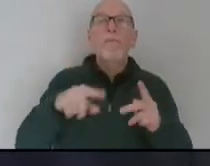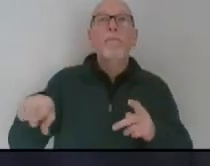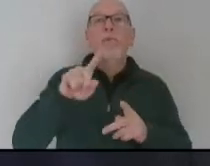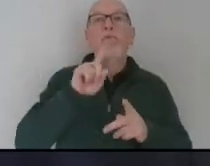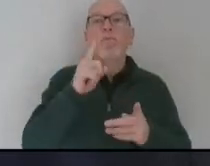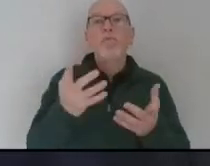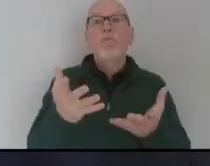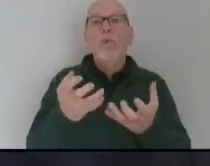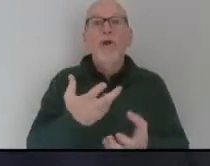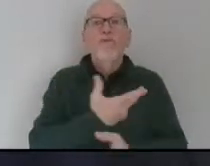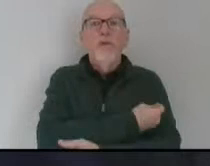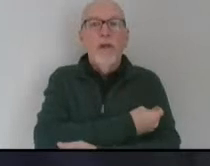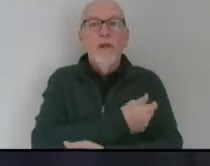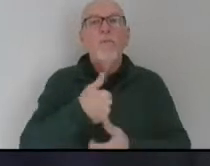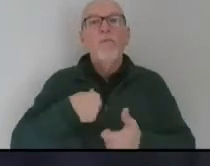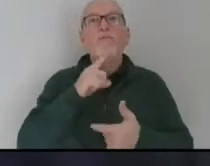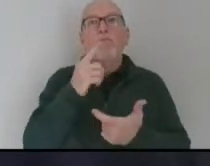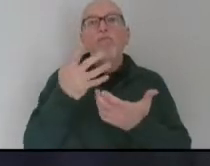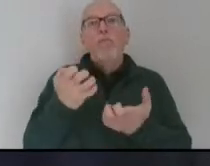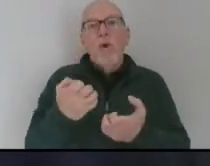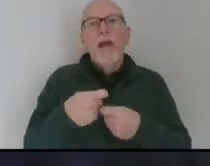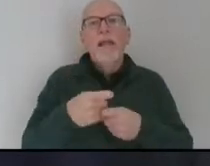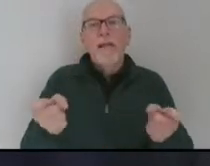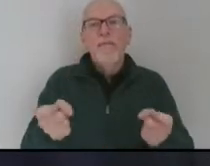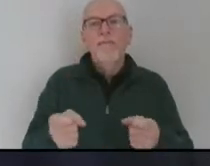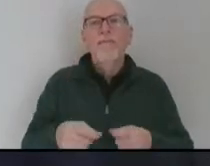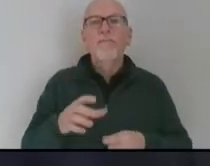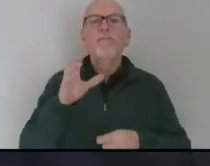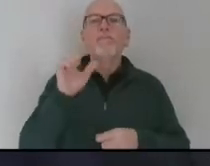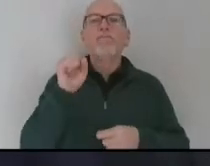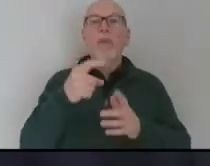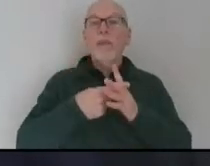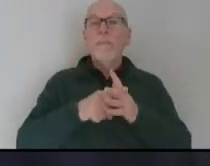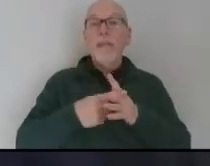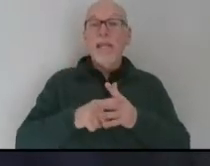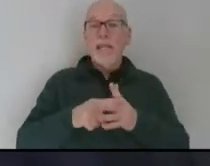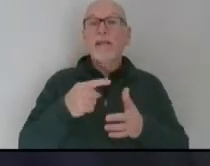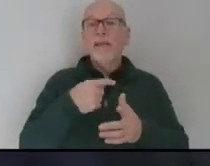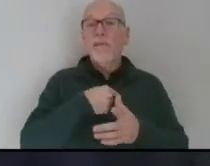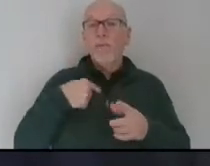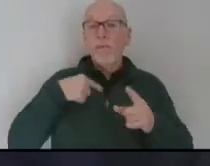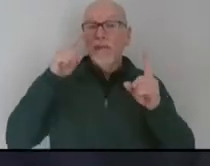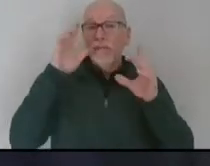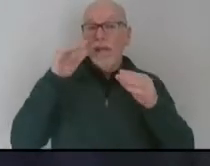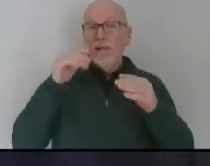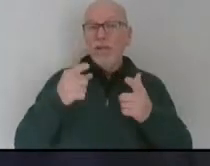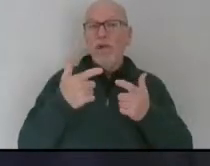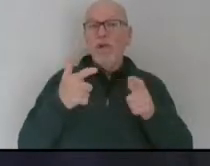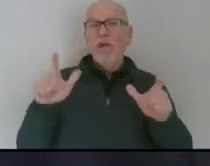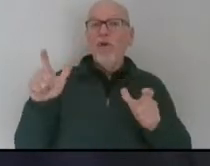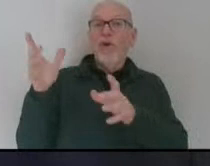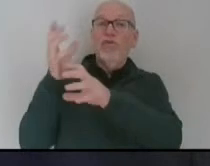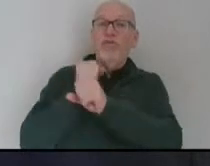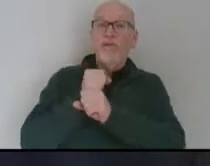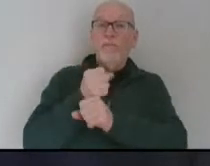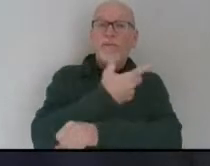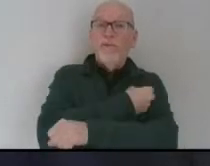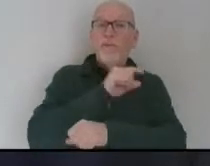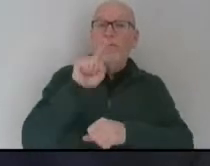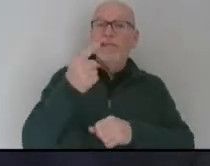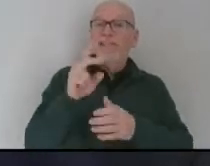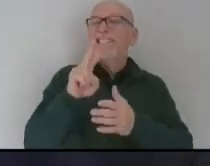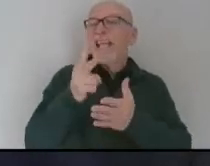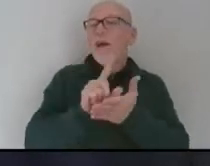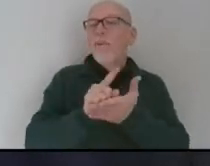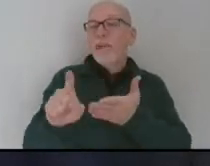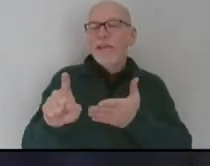these shots and we really want to give it to them. So in the very, very beginning, when we were expecting that large shipment of doses that second week, I don't know if people even